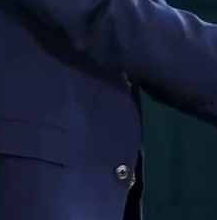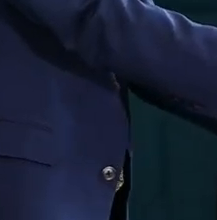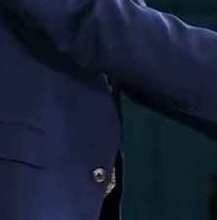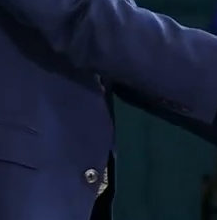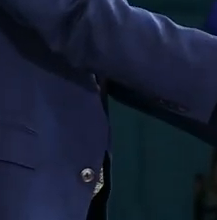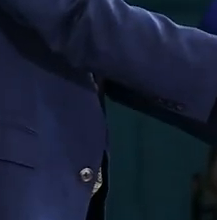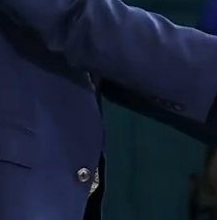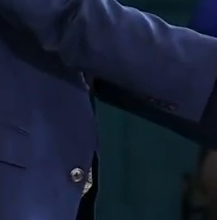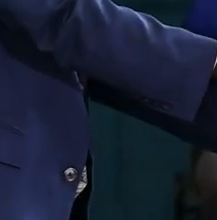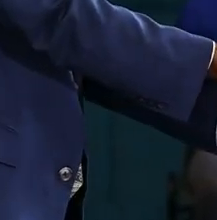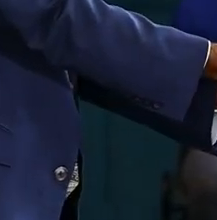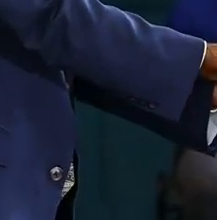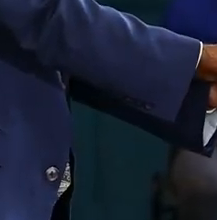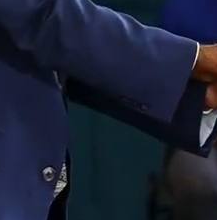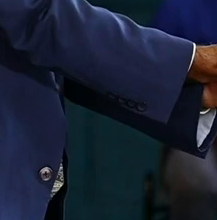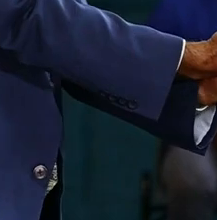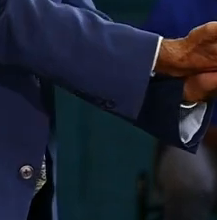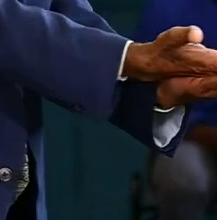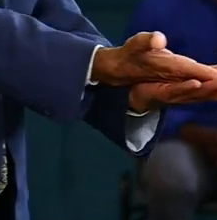the prophecy.